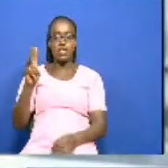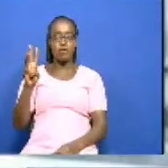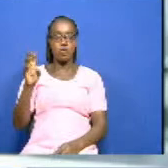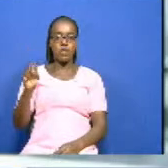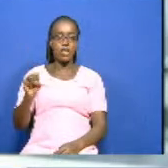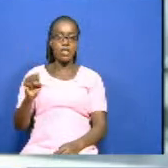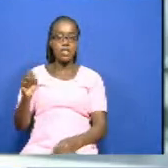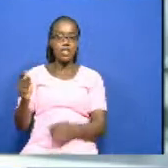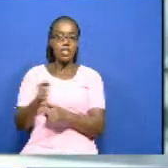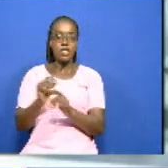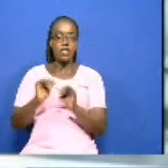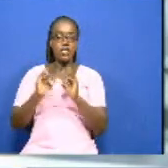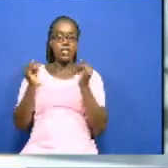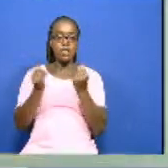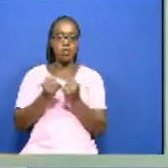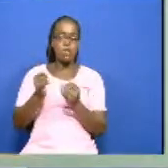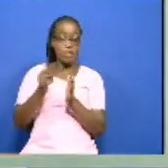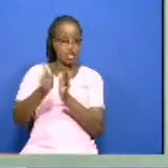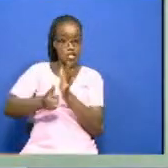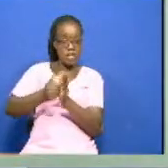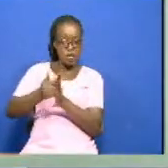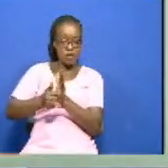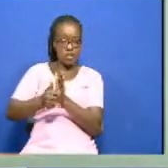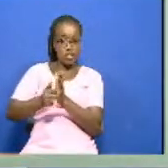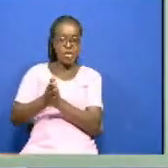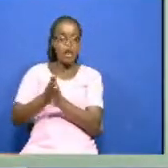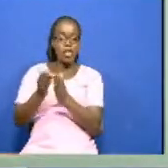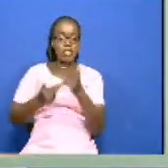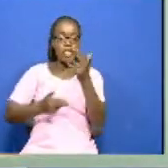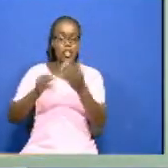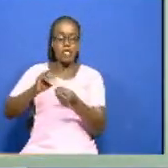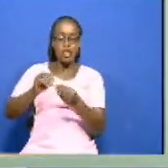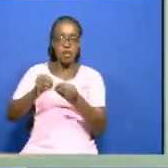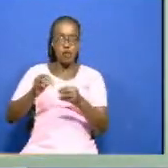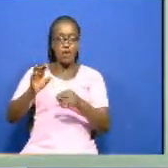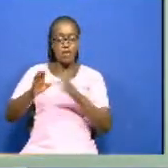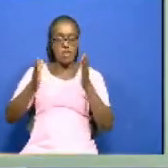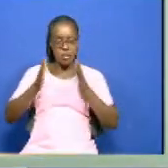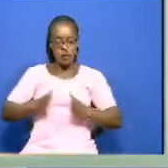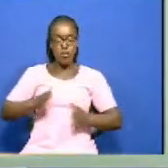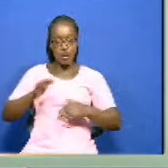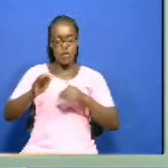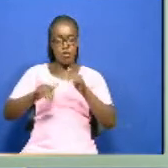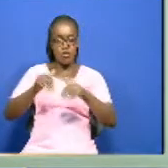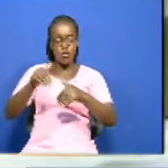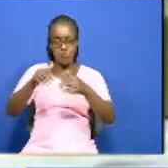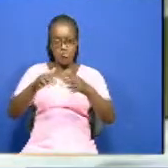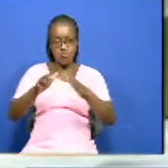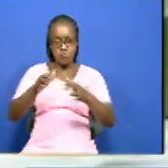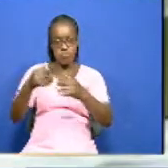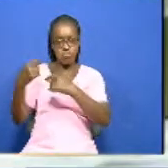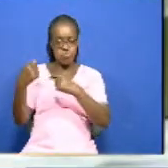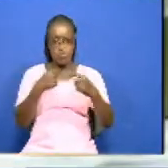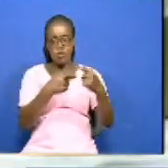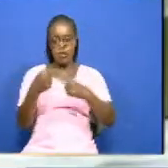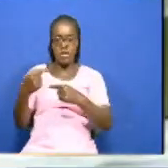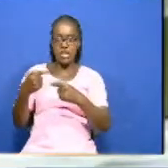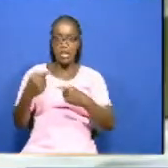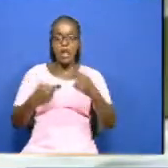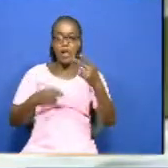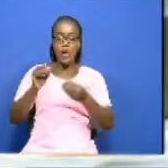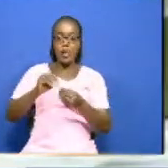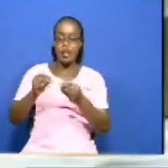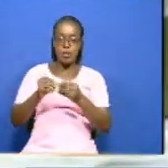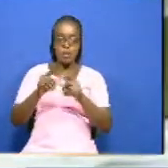in Naivasha. Segor attributed the rising cases of human-wildlife conflict to an increase in population with